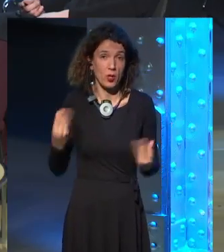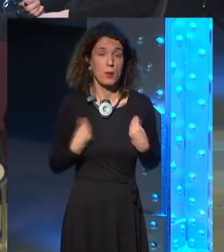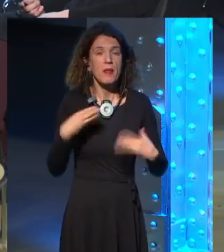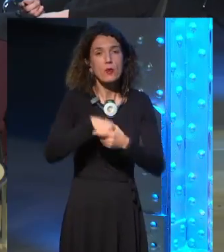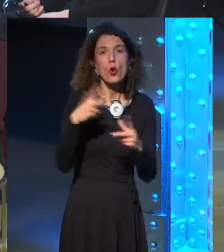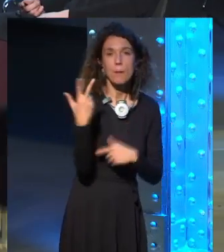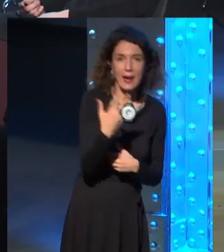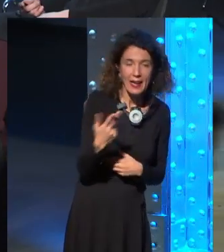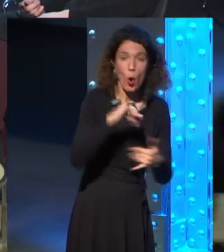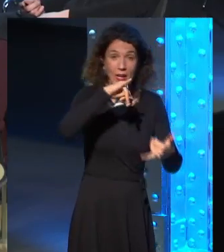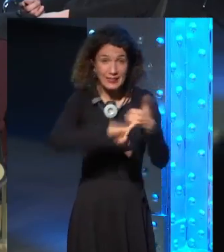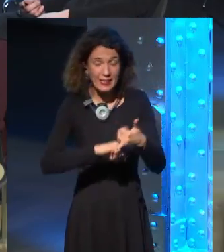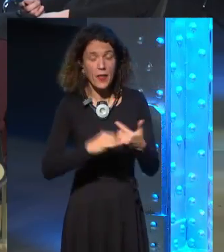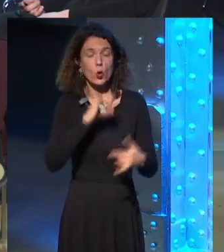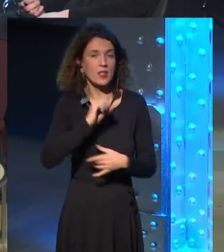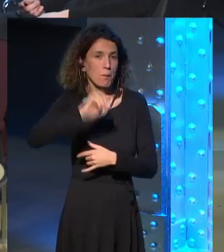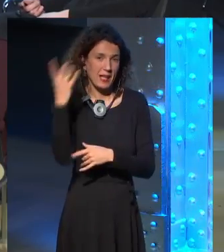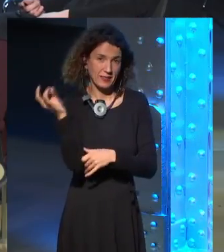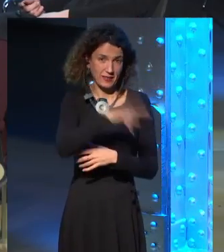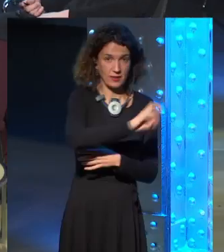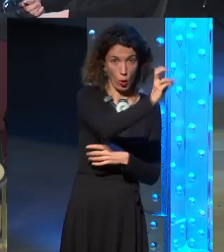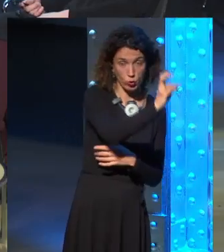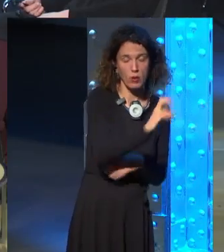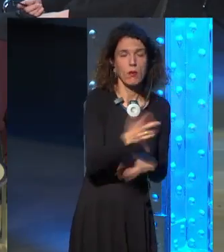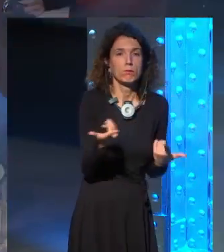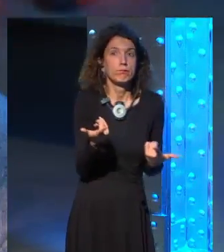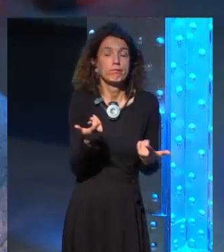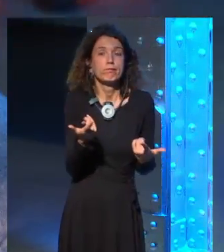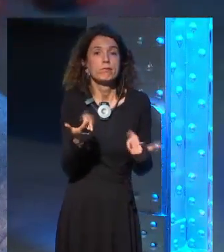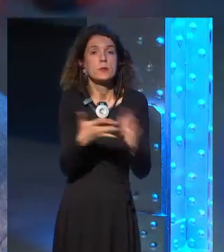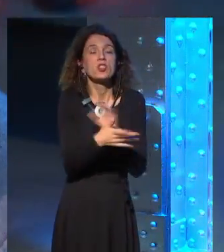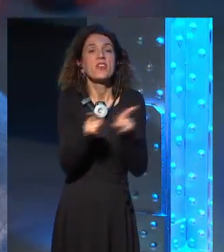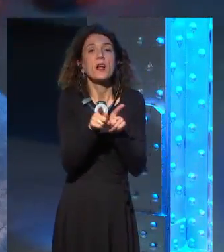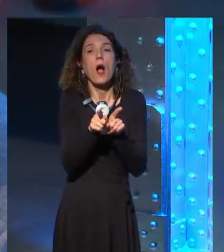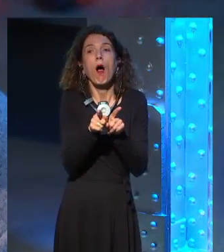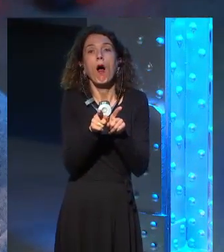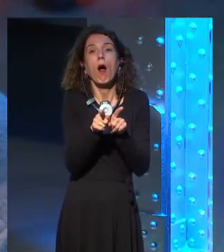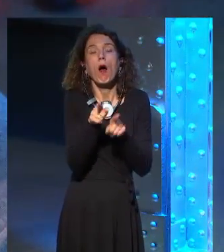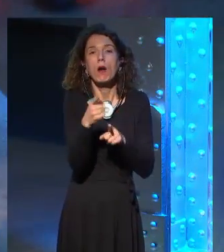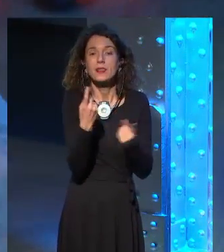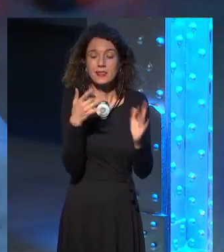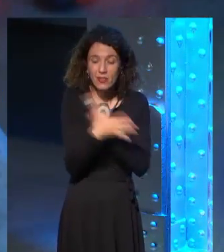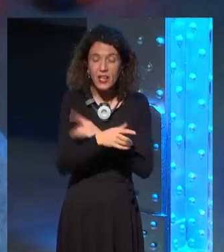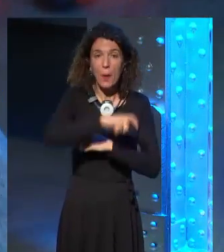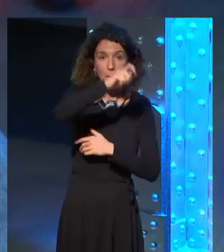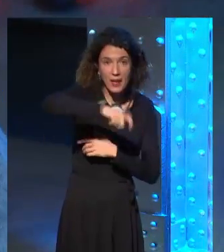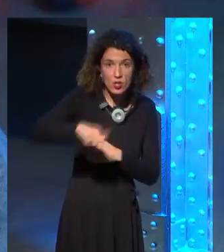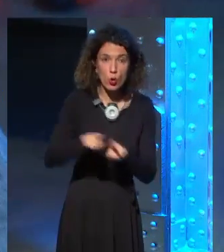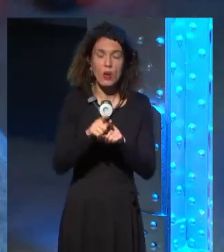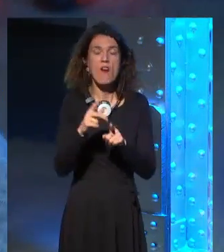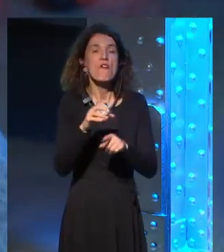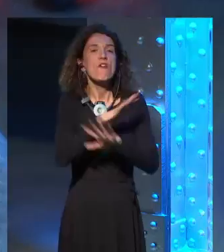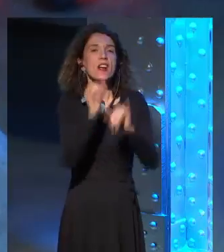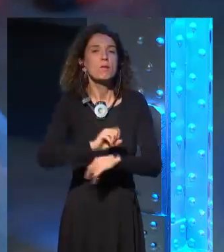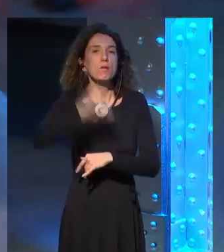happier, but we can't necessarily say, are people happy because they are married? Or is it the case